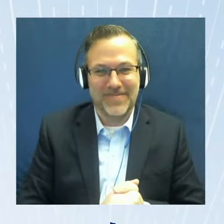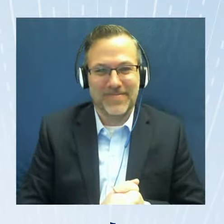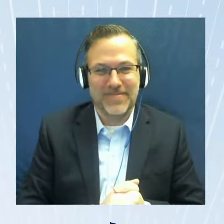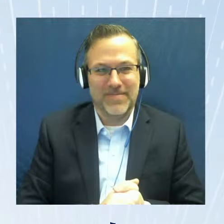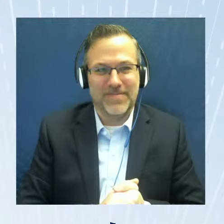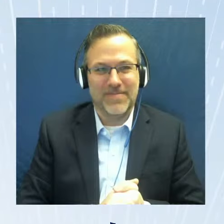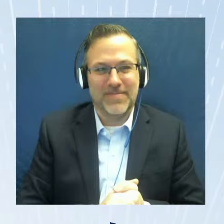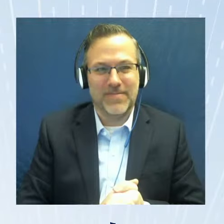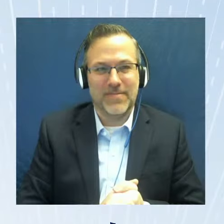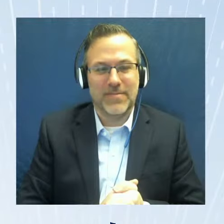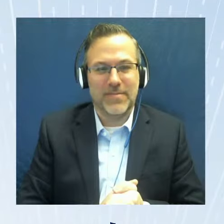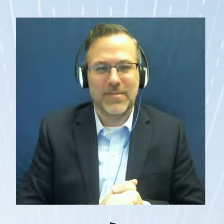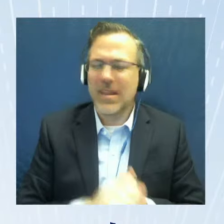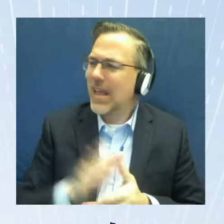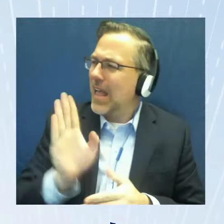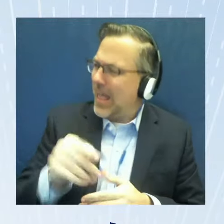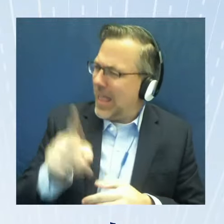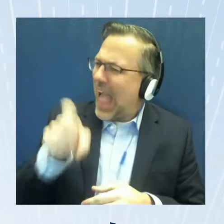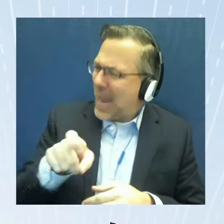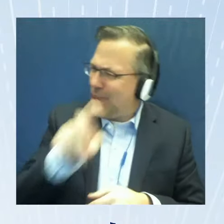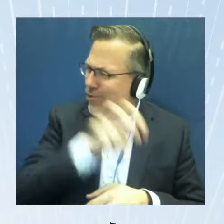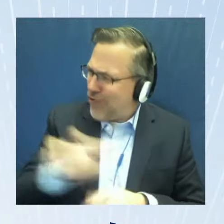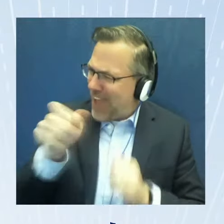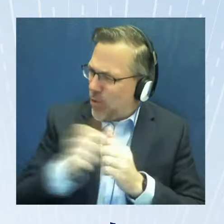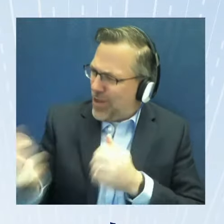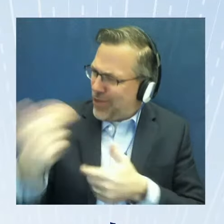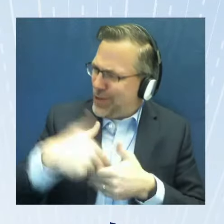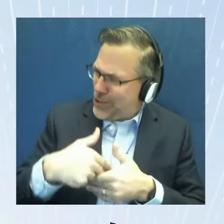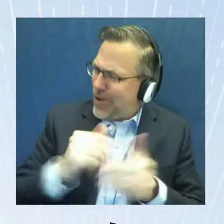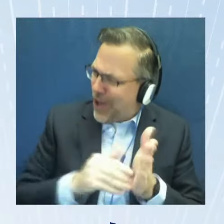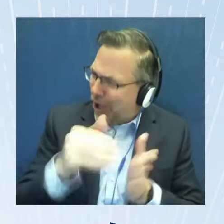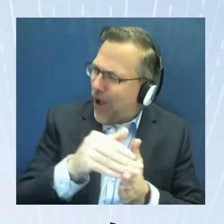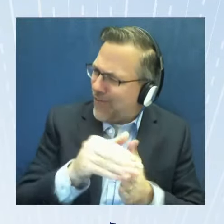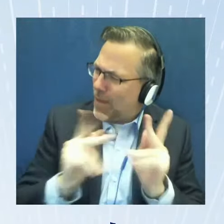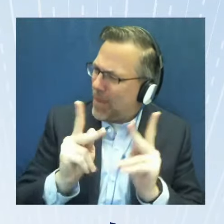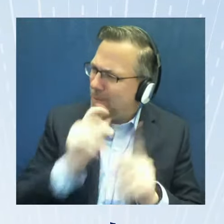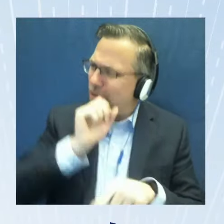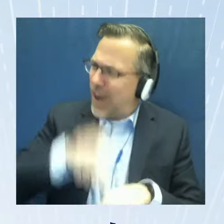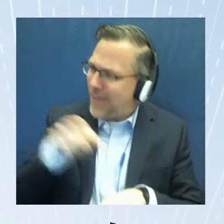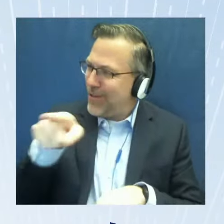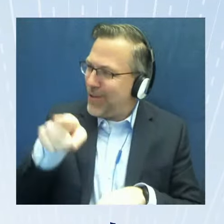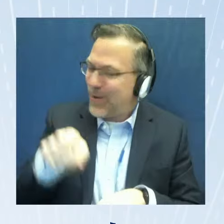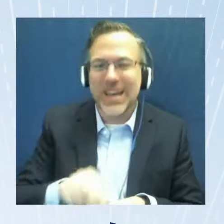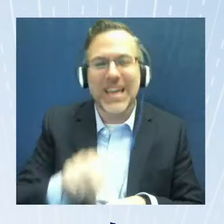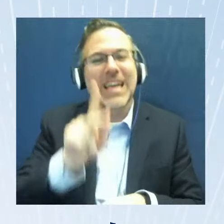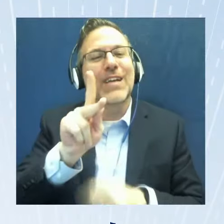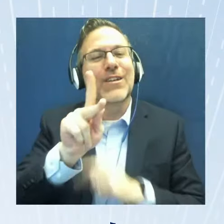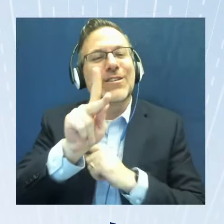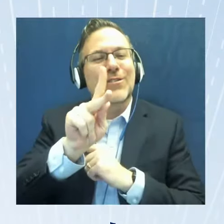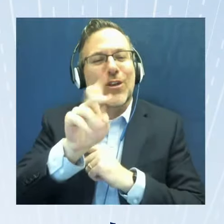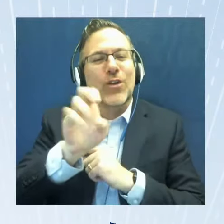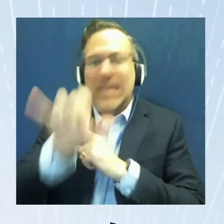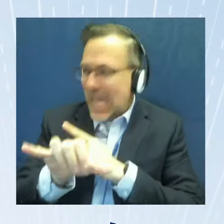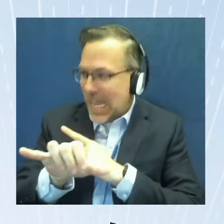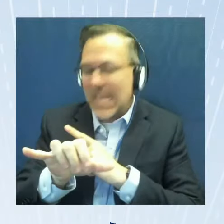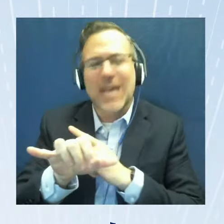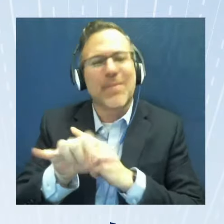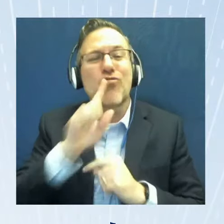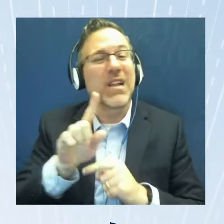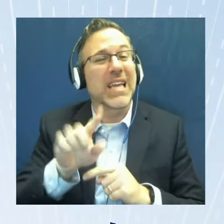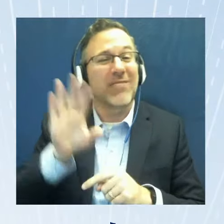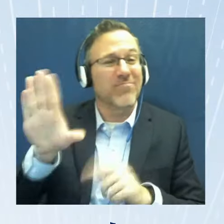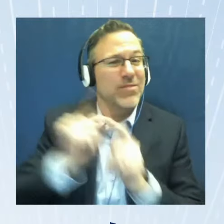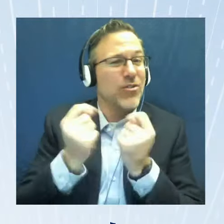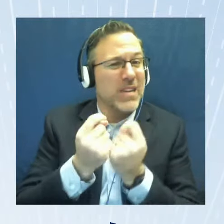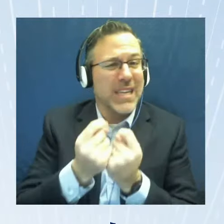And I got to go around with you more often. That's great. And along with Kelly, just a phenomenal team across USDOT who did so